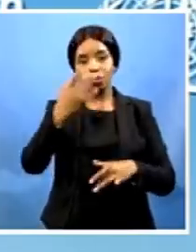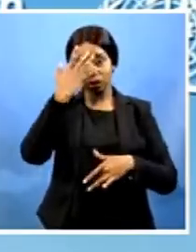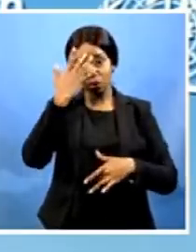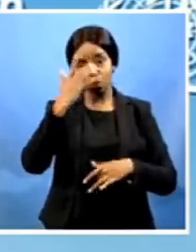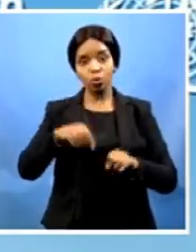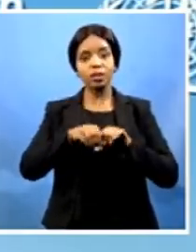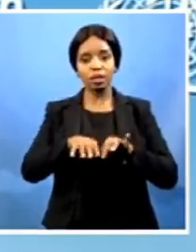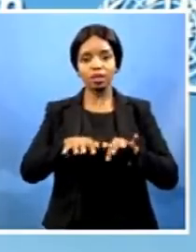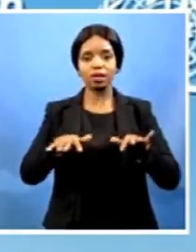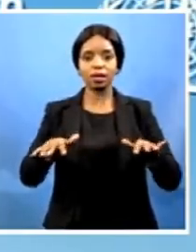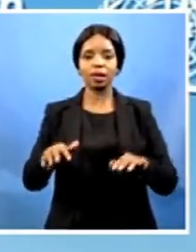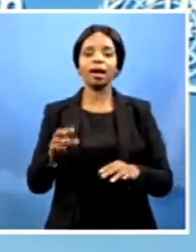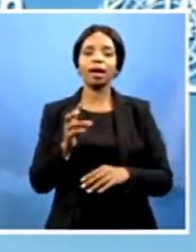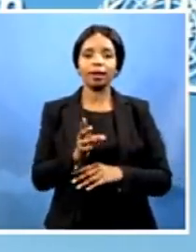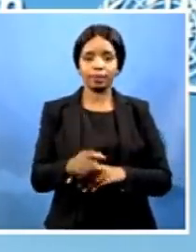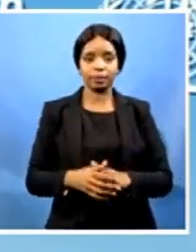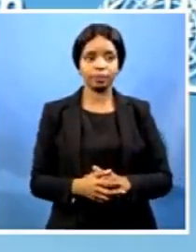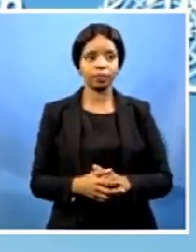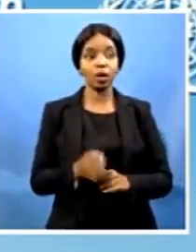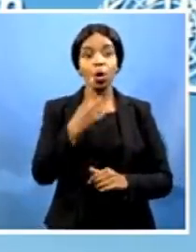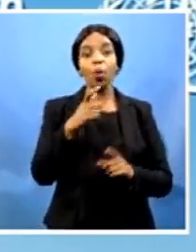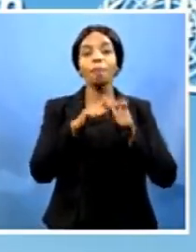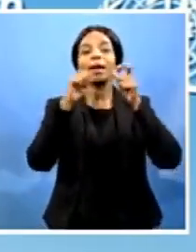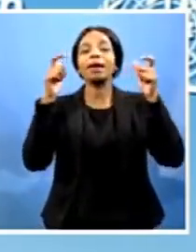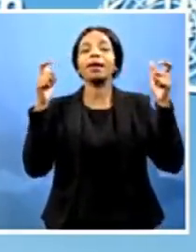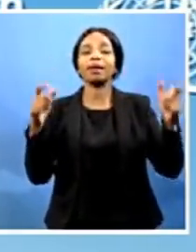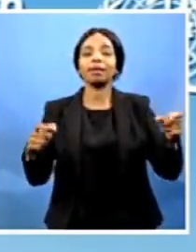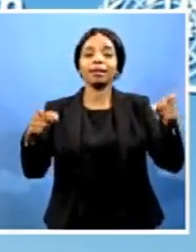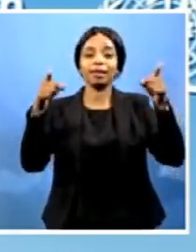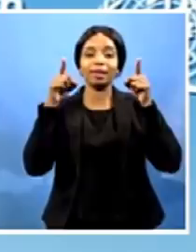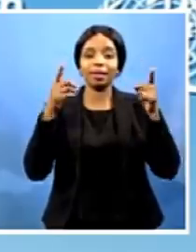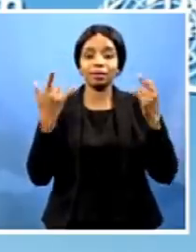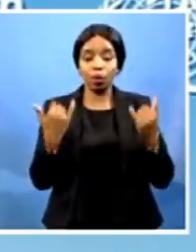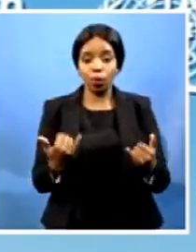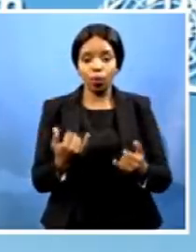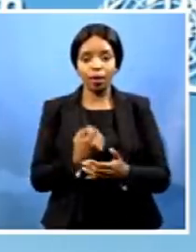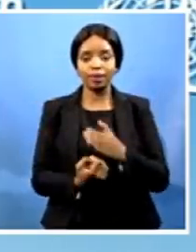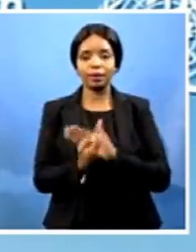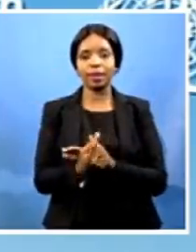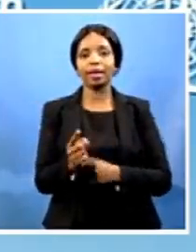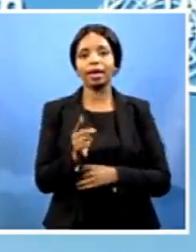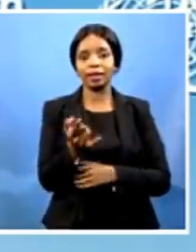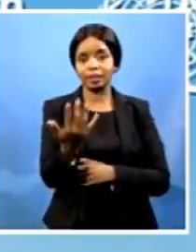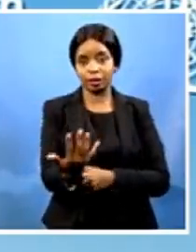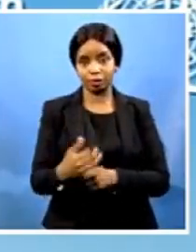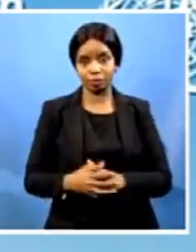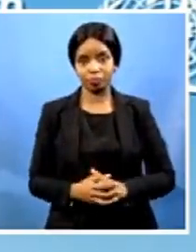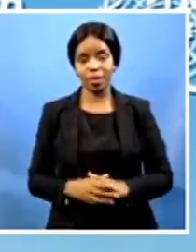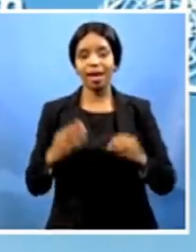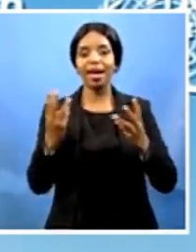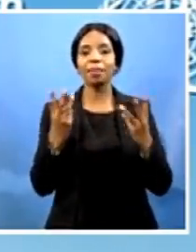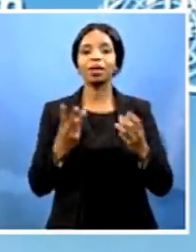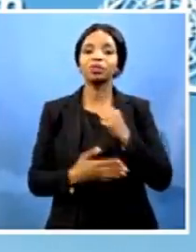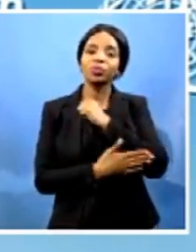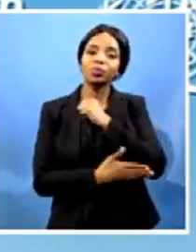dangers we face now is complacency. People in countries with stay-at-home orders are understandably